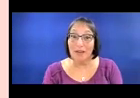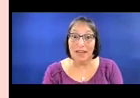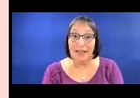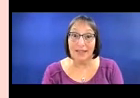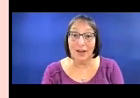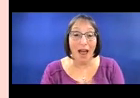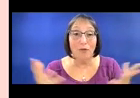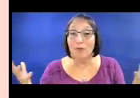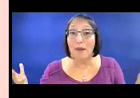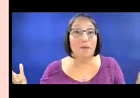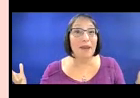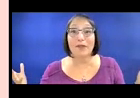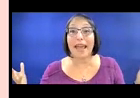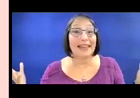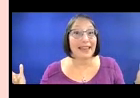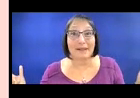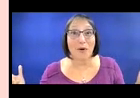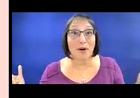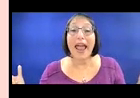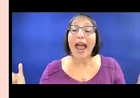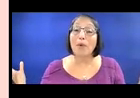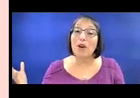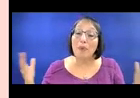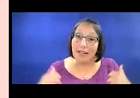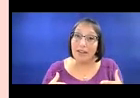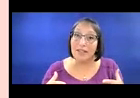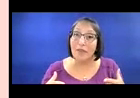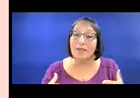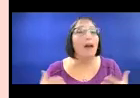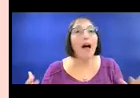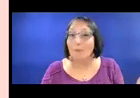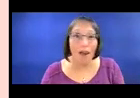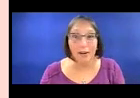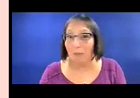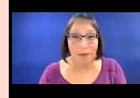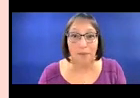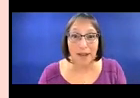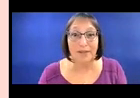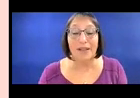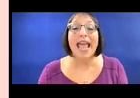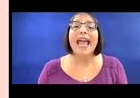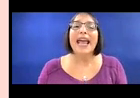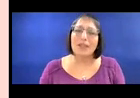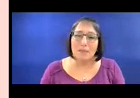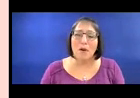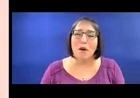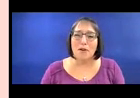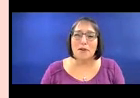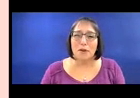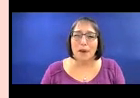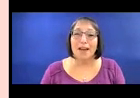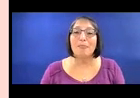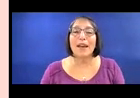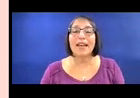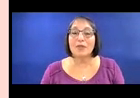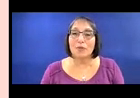how I give tests. I don't do paper and pencil anything anymore. And when we go back to face-to-face, I'm not going to go paper and pencil. So, it's a little bit harder to